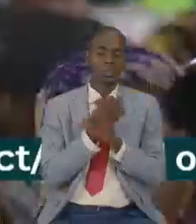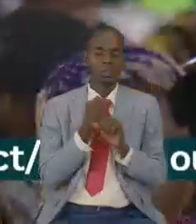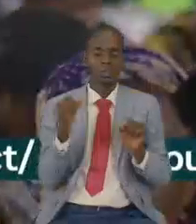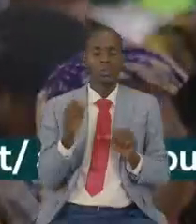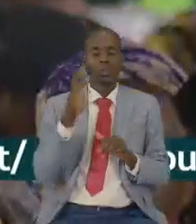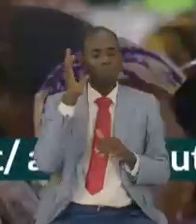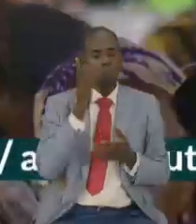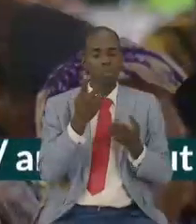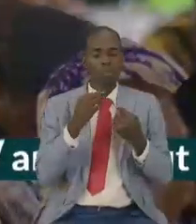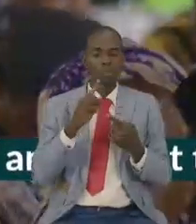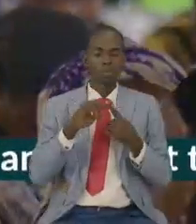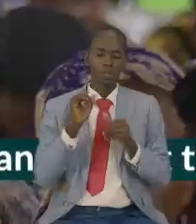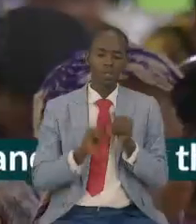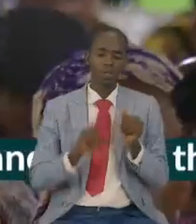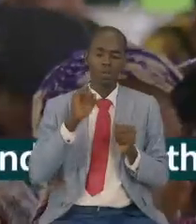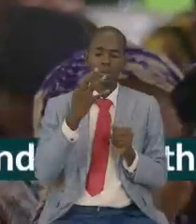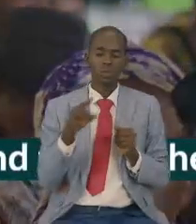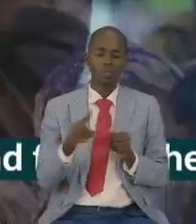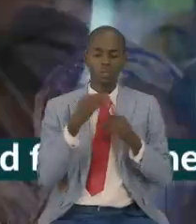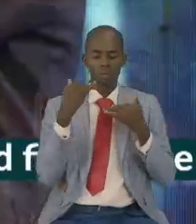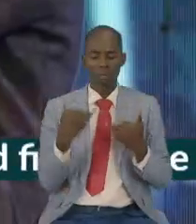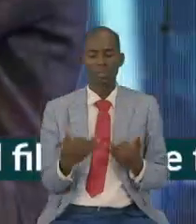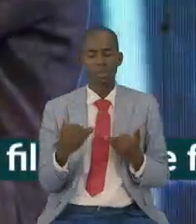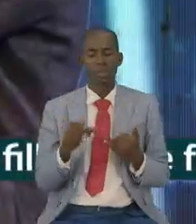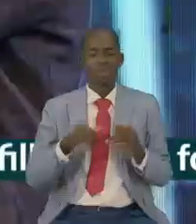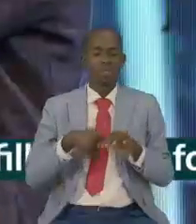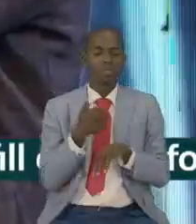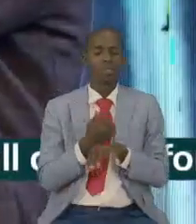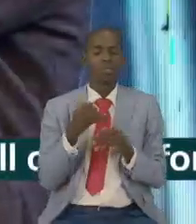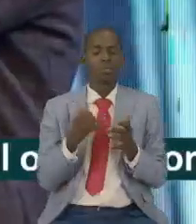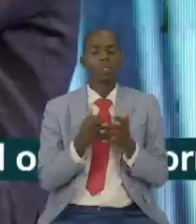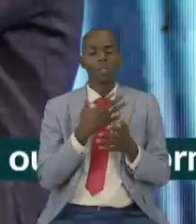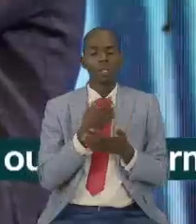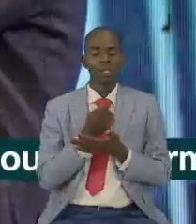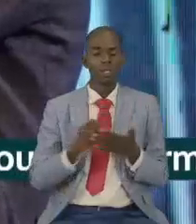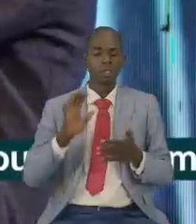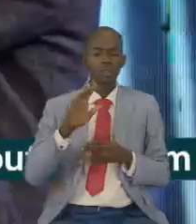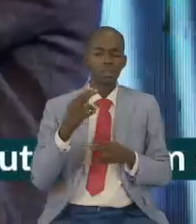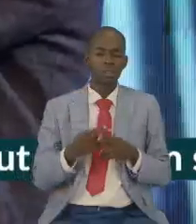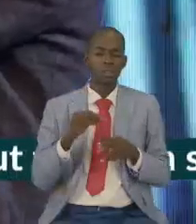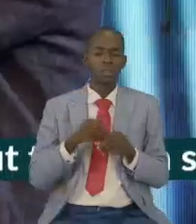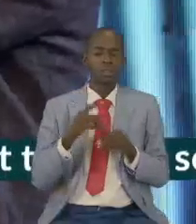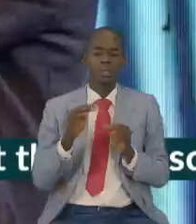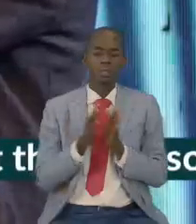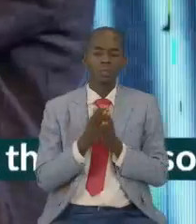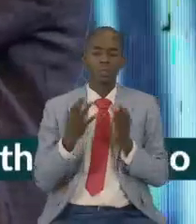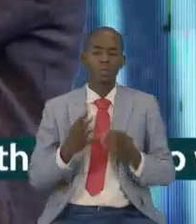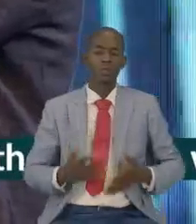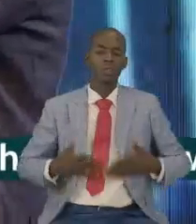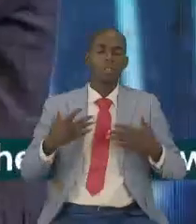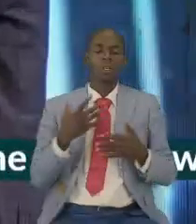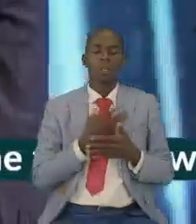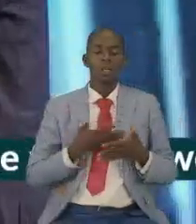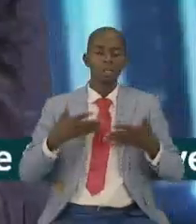now. Confirm it and write their names in the book of life. And let the greater one abide